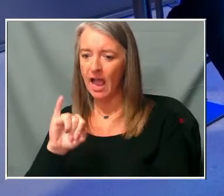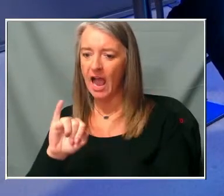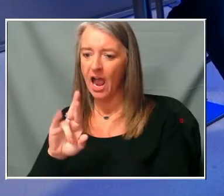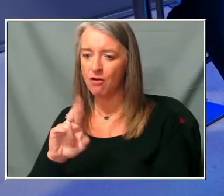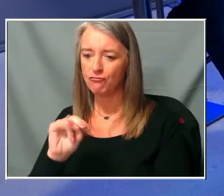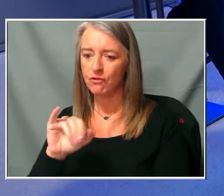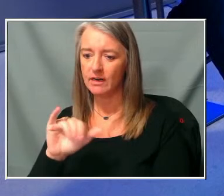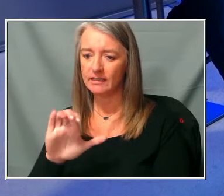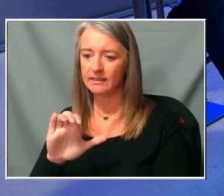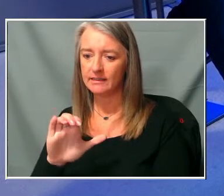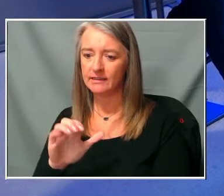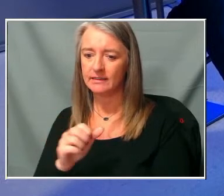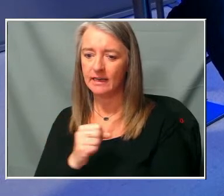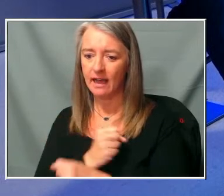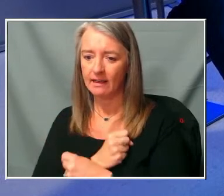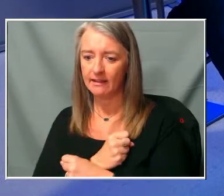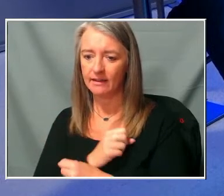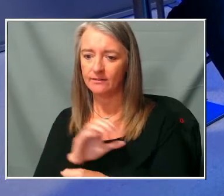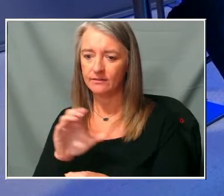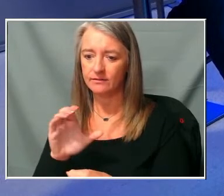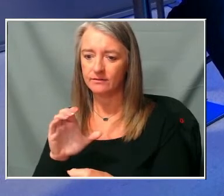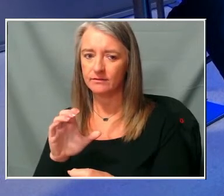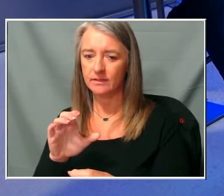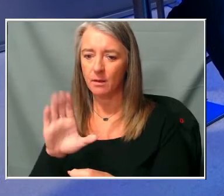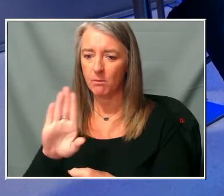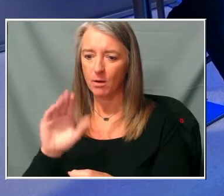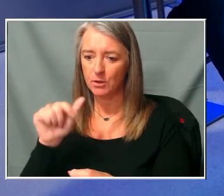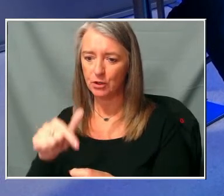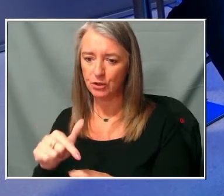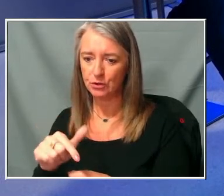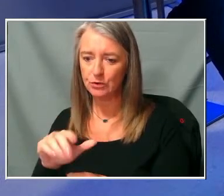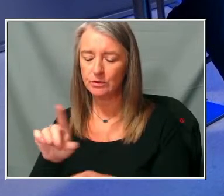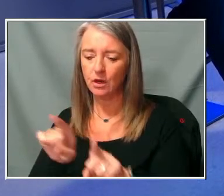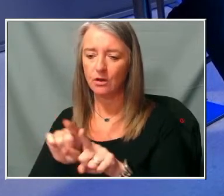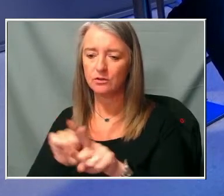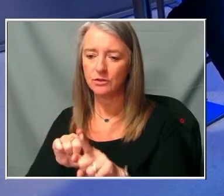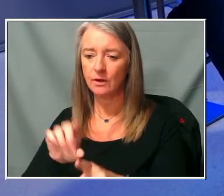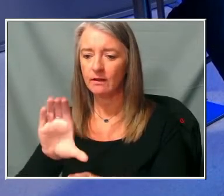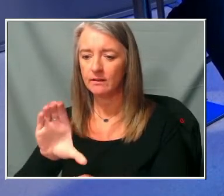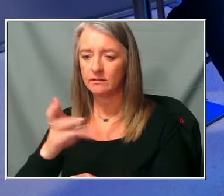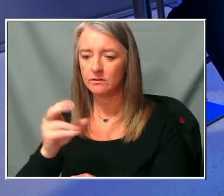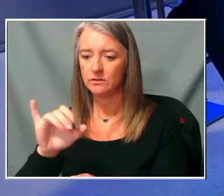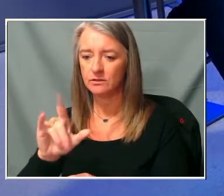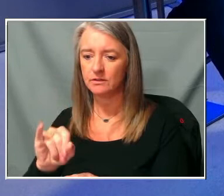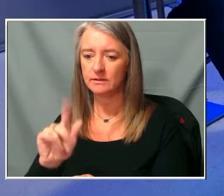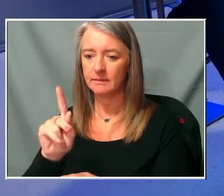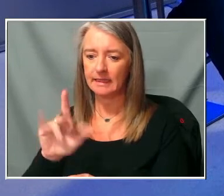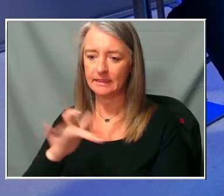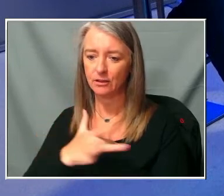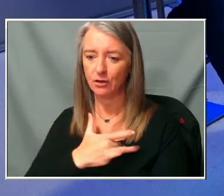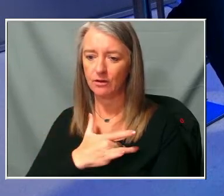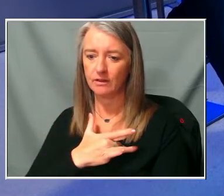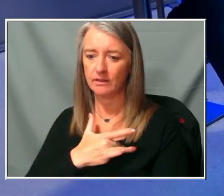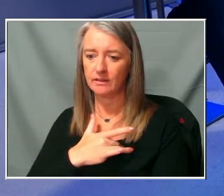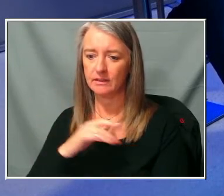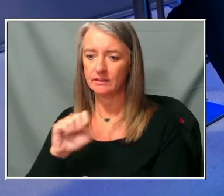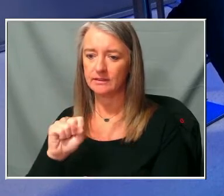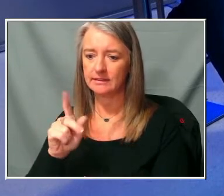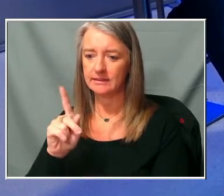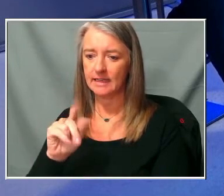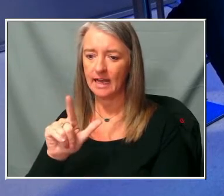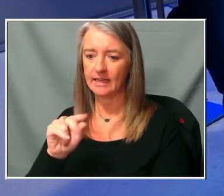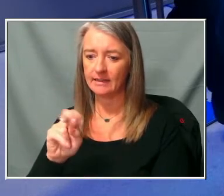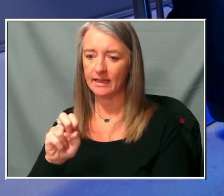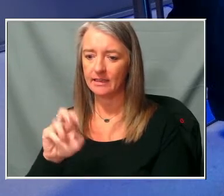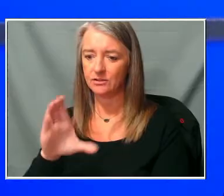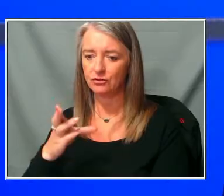love Skyline Chili. I mean, I love barbecue. That is very much my Kansas City heart, but I do love Skyline Chili so much.